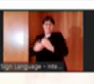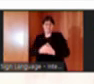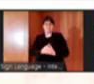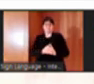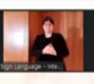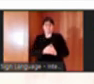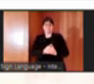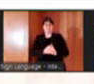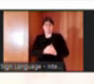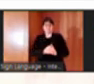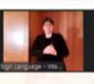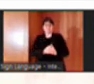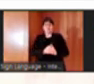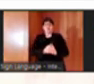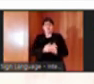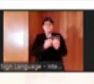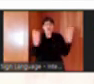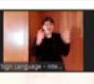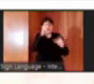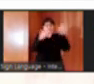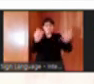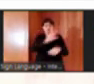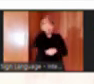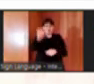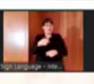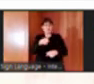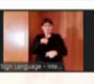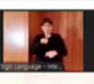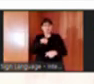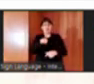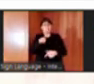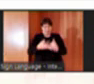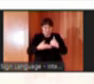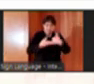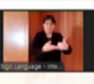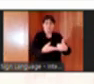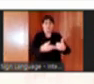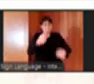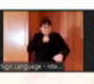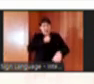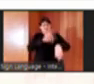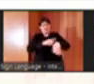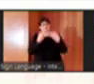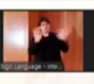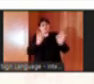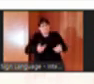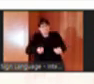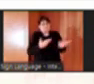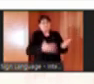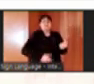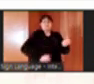also giving their time to support this cause that we are in of